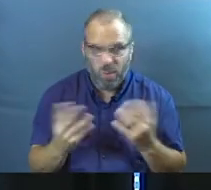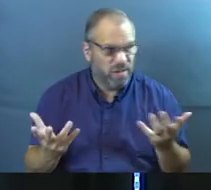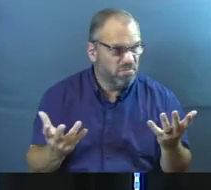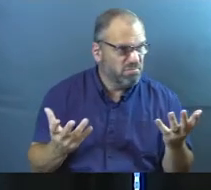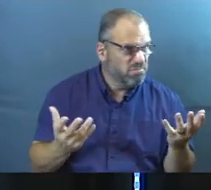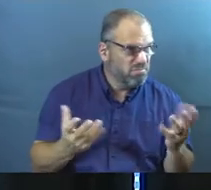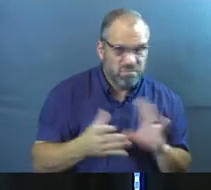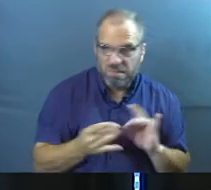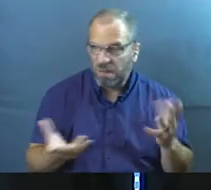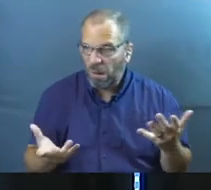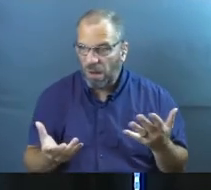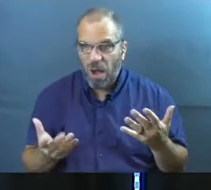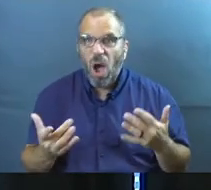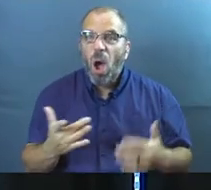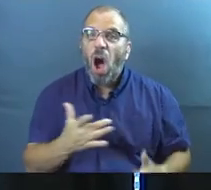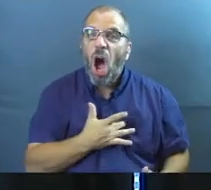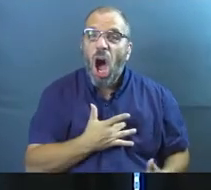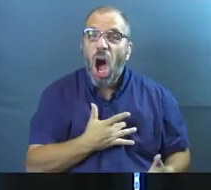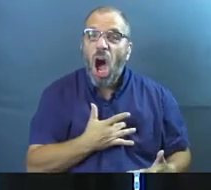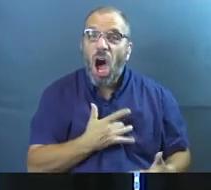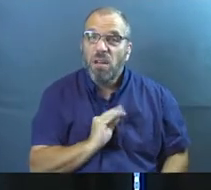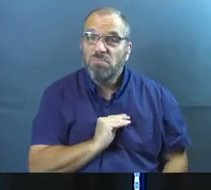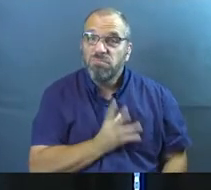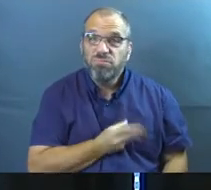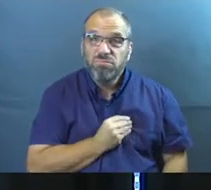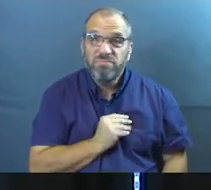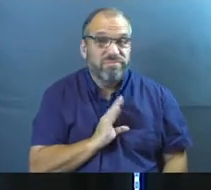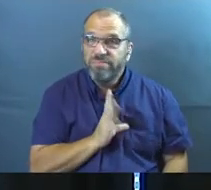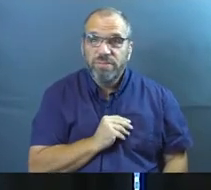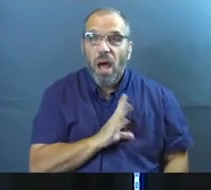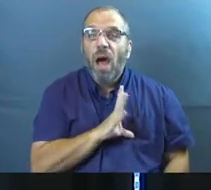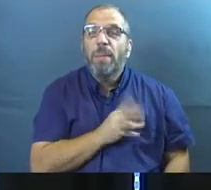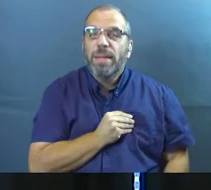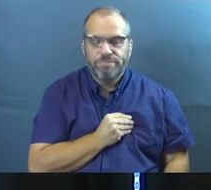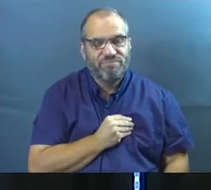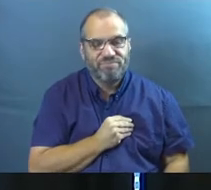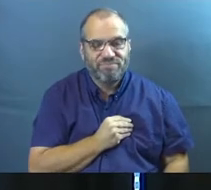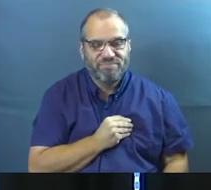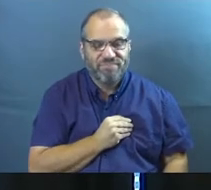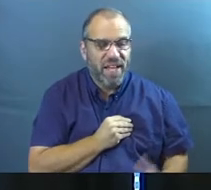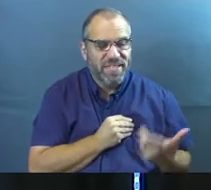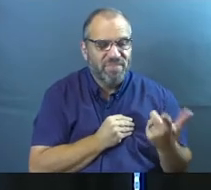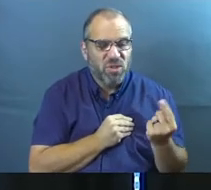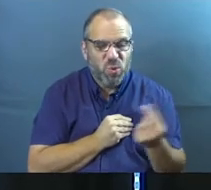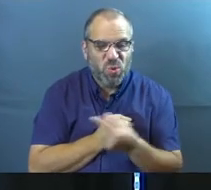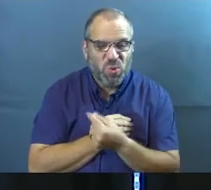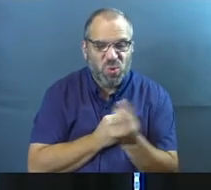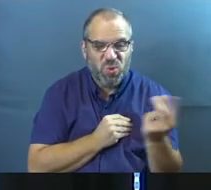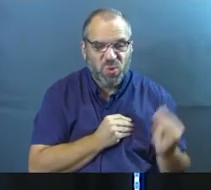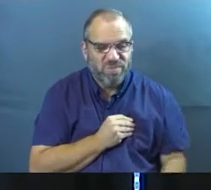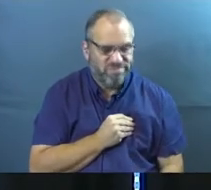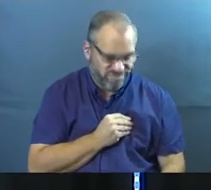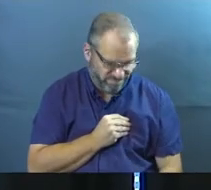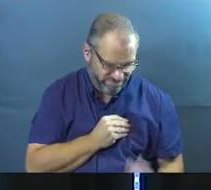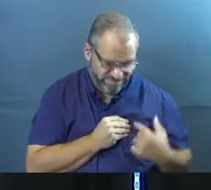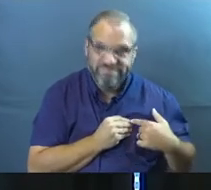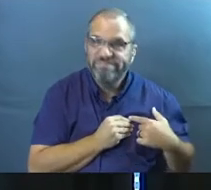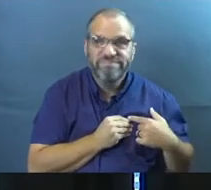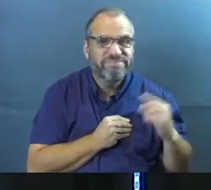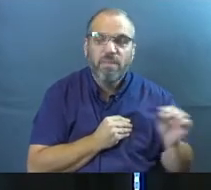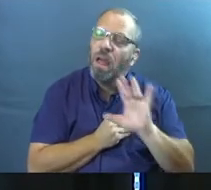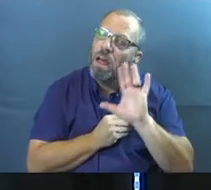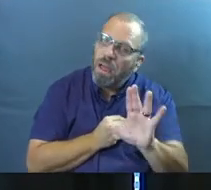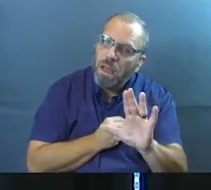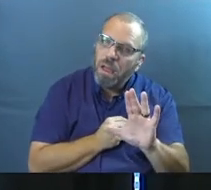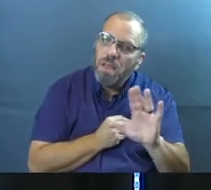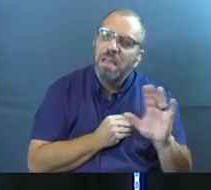us are doing heart things without the heart in them, and they've become an empty shell of religion for us. And we got to get back